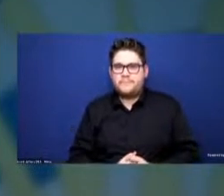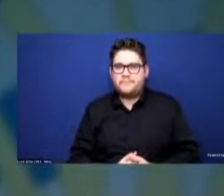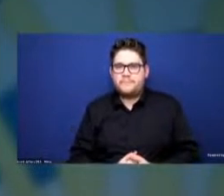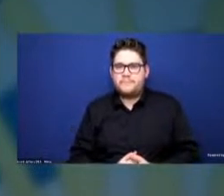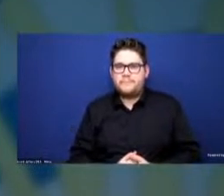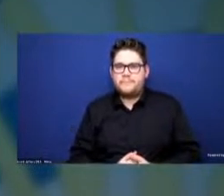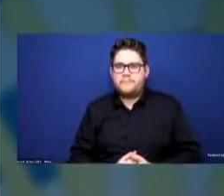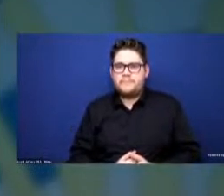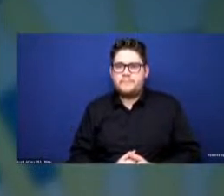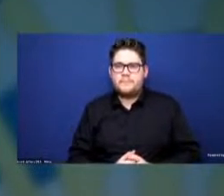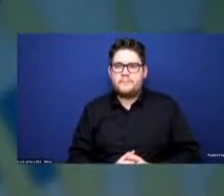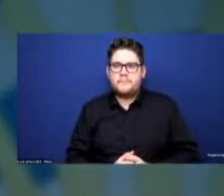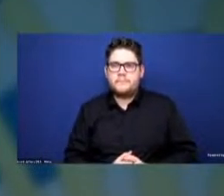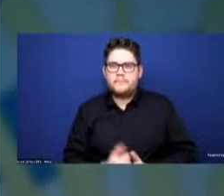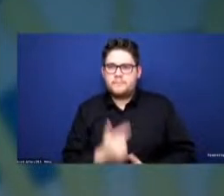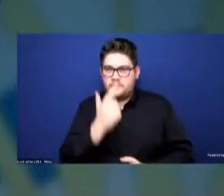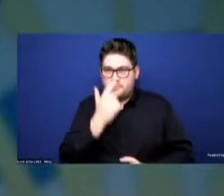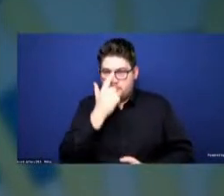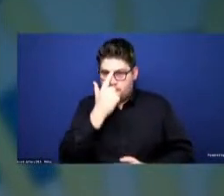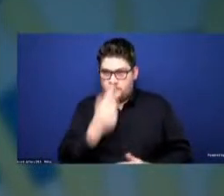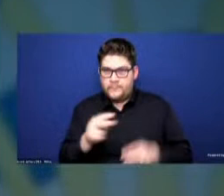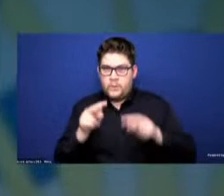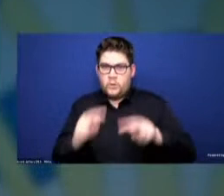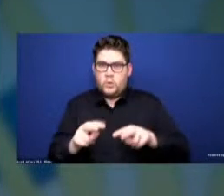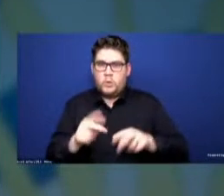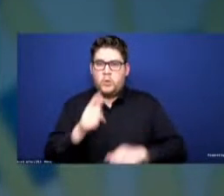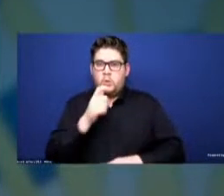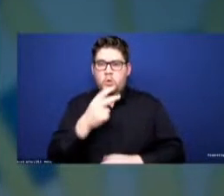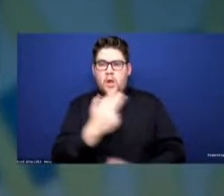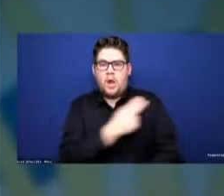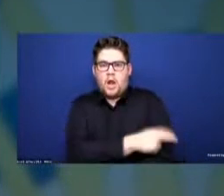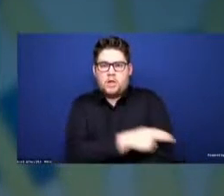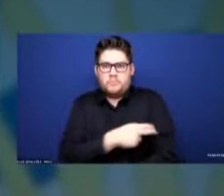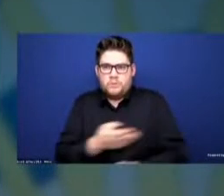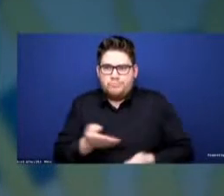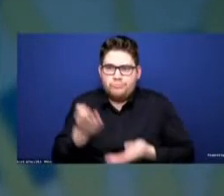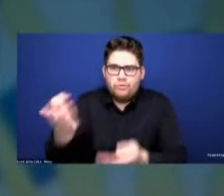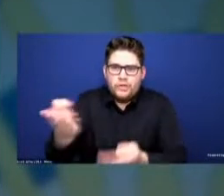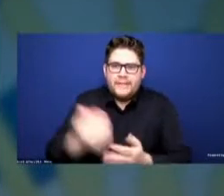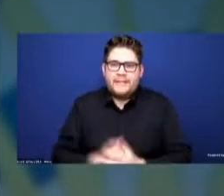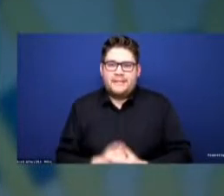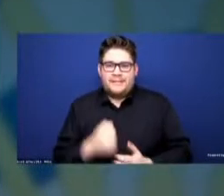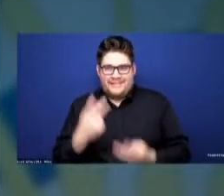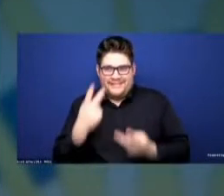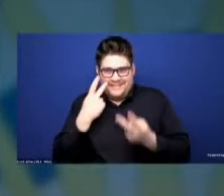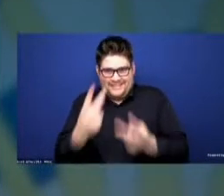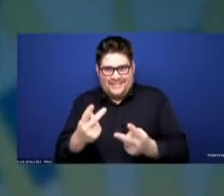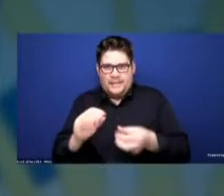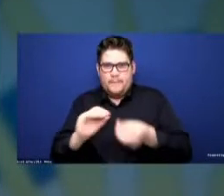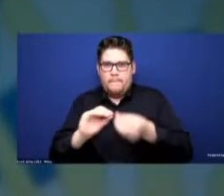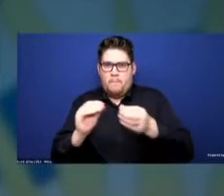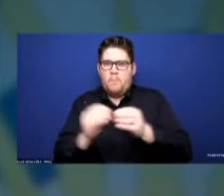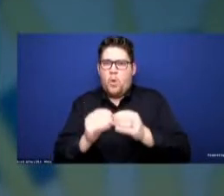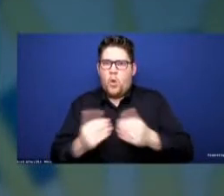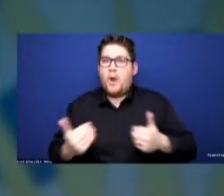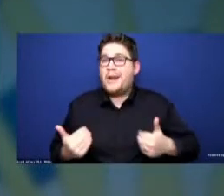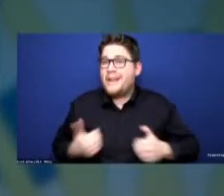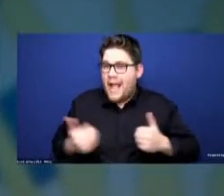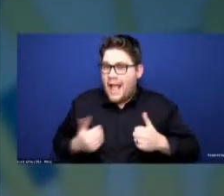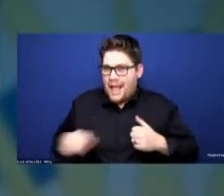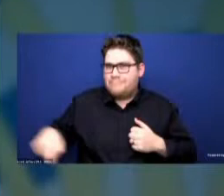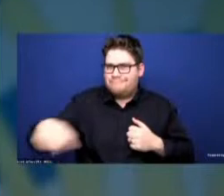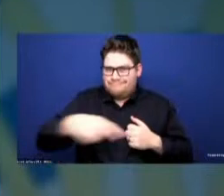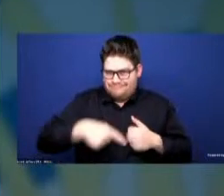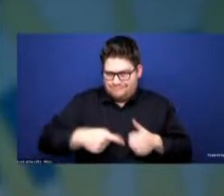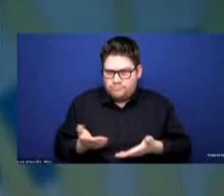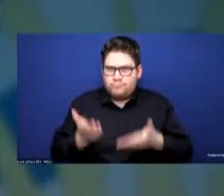people are in hospital, and by younger people we've seen an increase particularly in people 40 to 59 who've ended